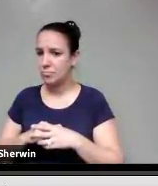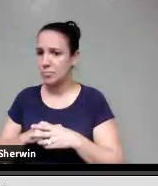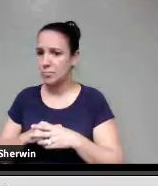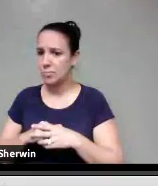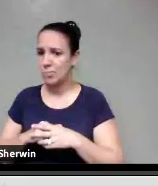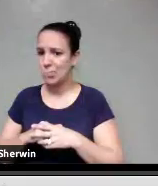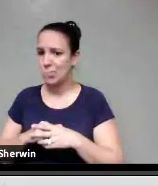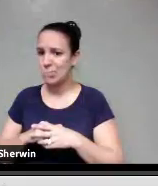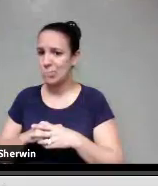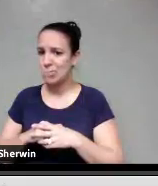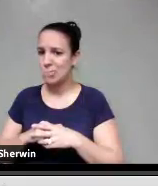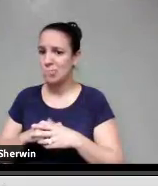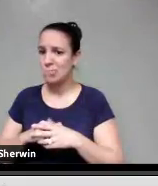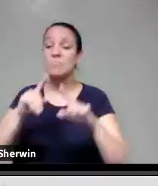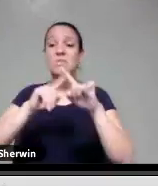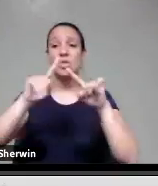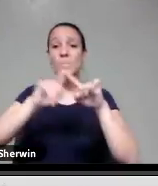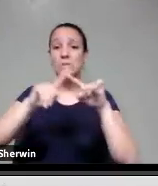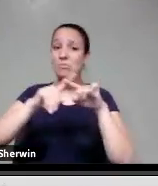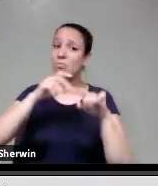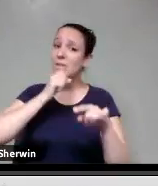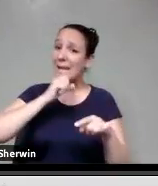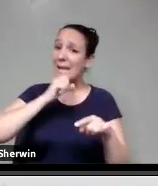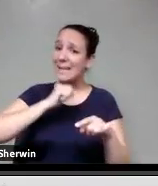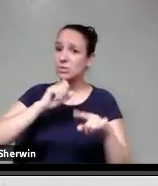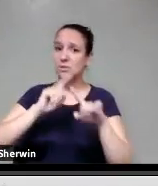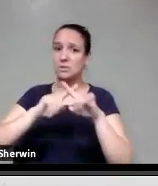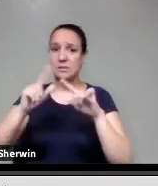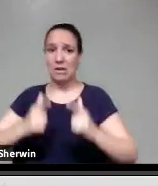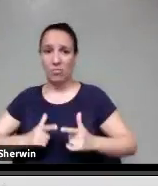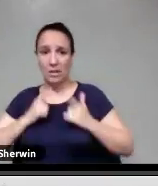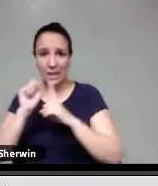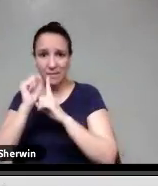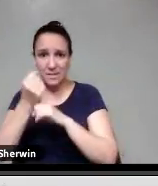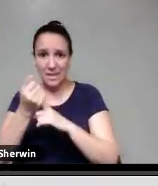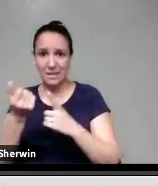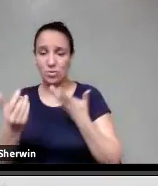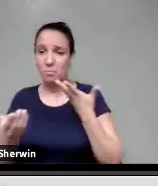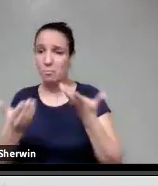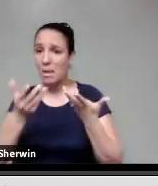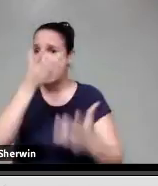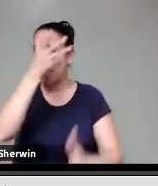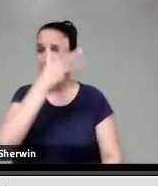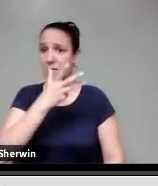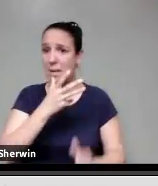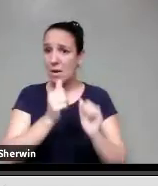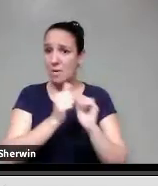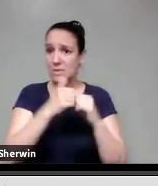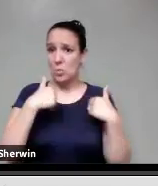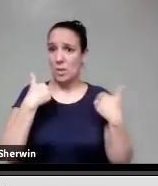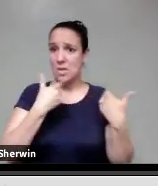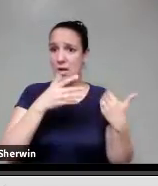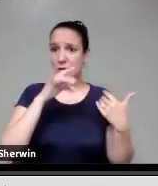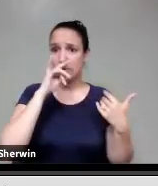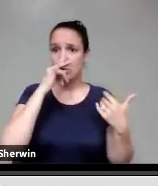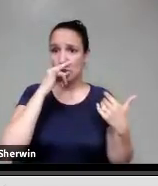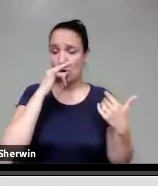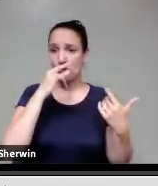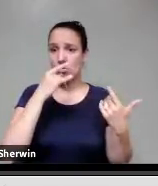Different age and life stage groups. How do you tap into those people? Maybe it's parents with young children. Where would you go? As I said, mothers